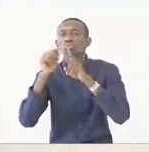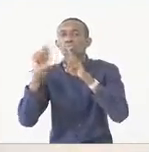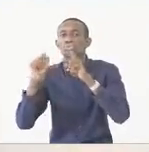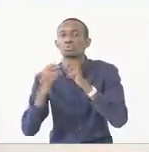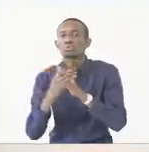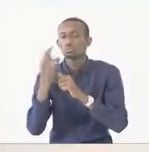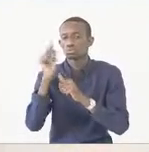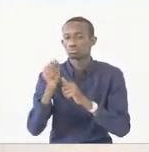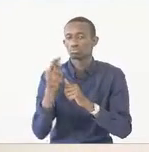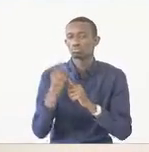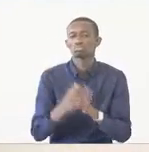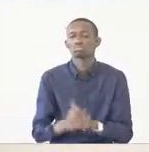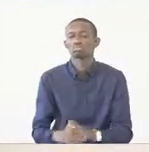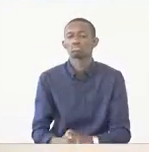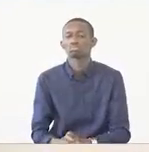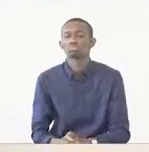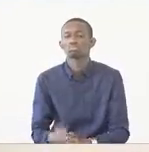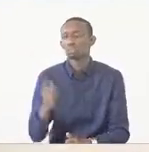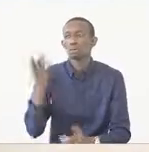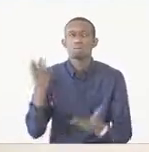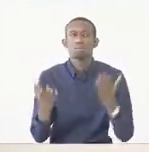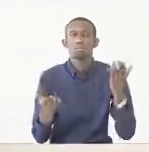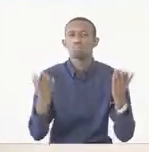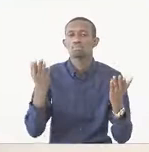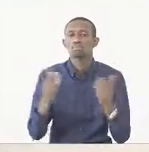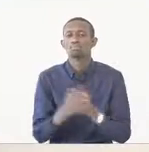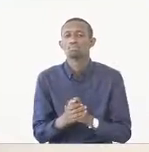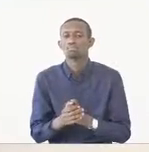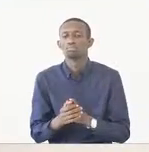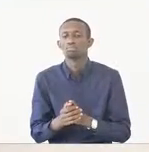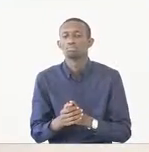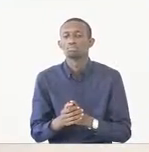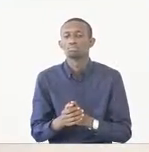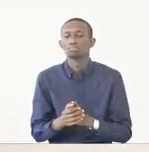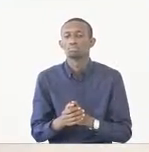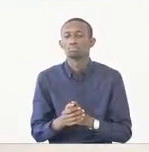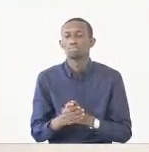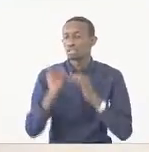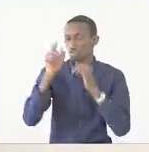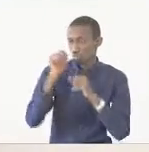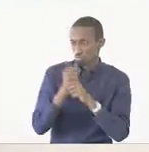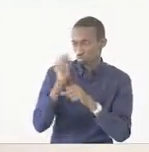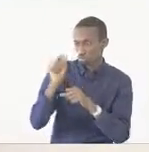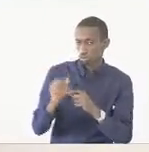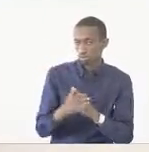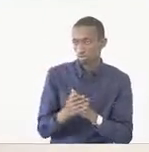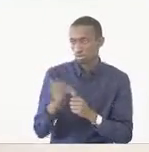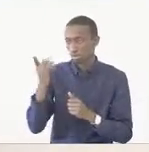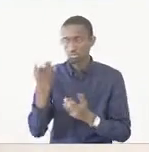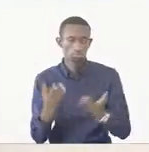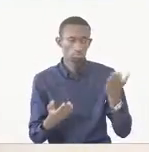is this one that comes to this other side, okay? Then, students, if we divide this equation to this one